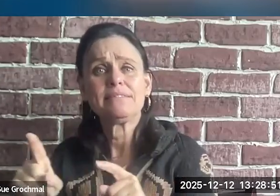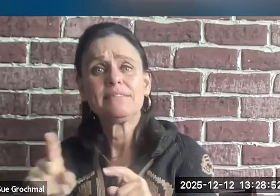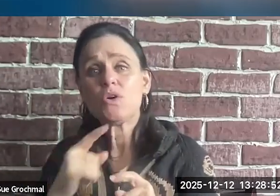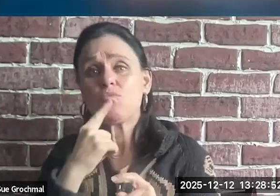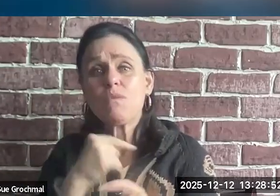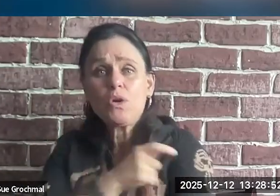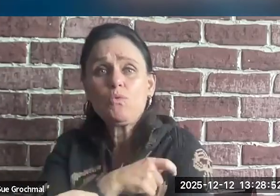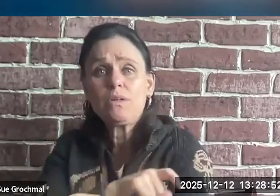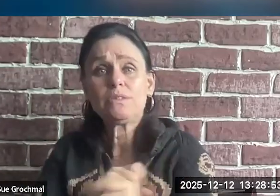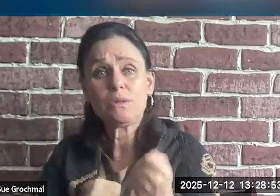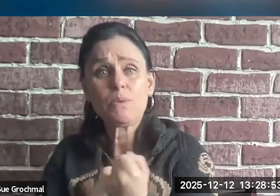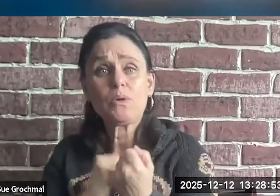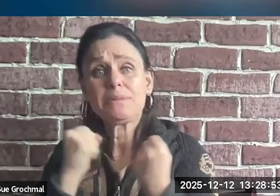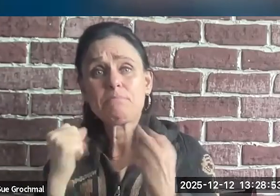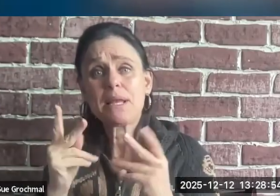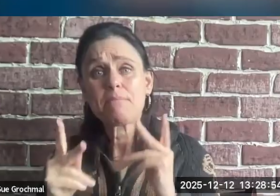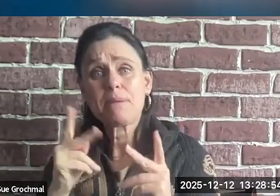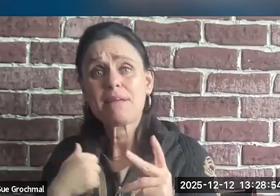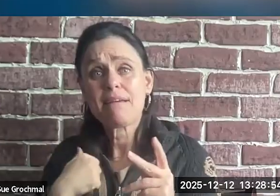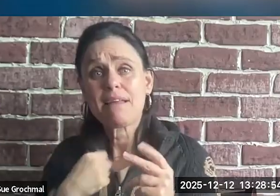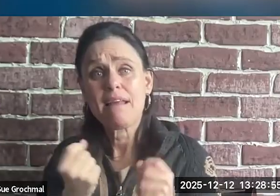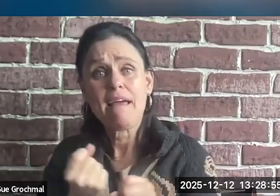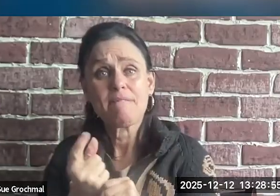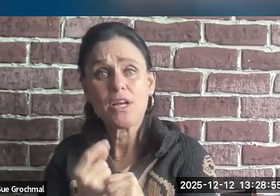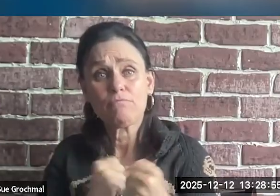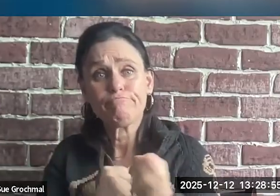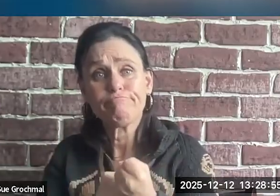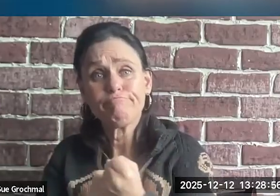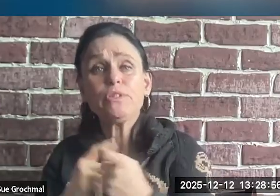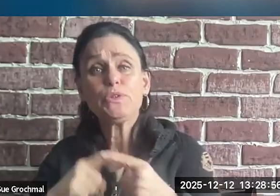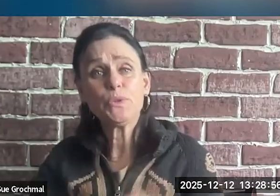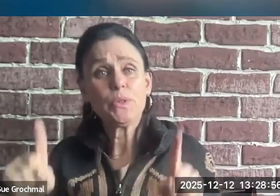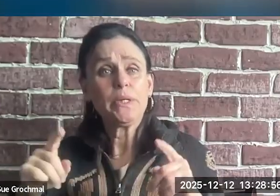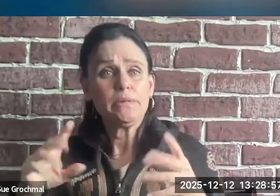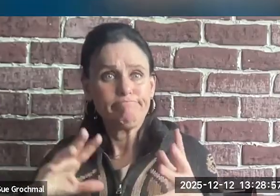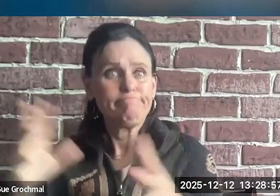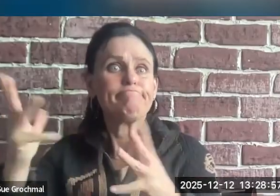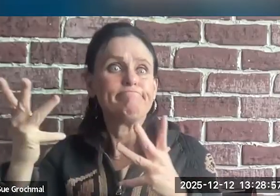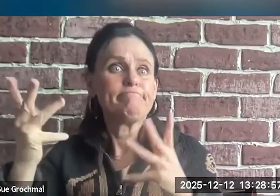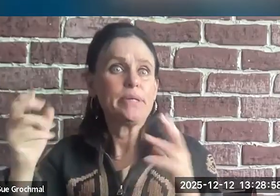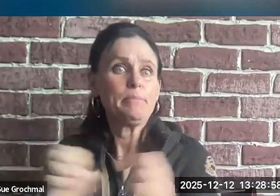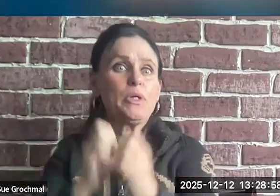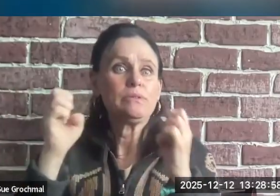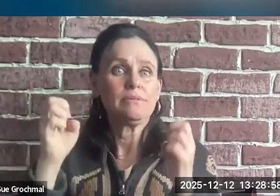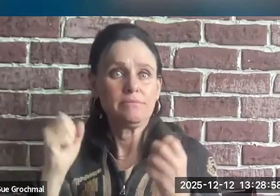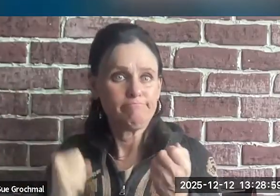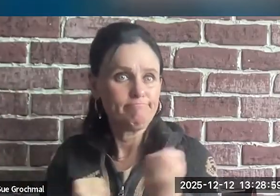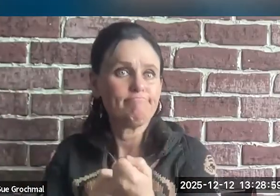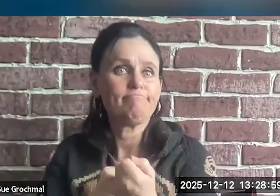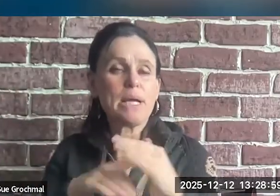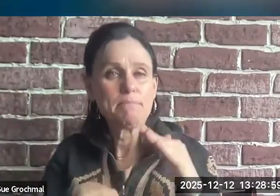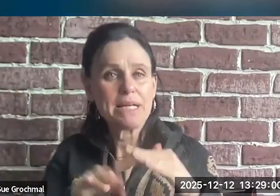Cross supports many people in Canada every year during emergency events, supporting people to meet their basic needs